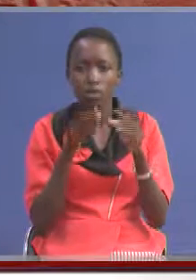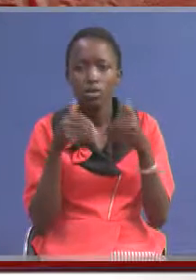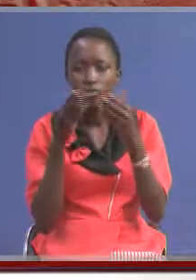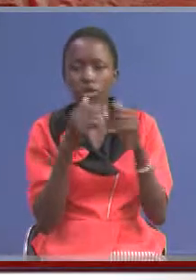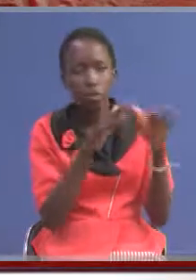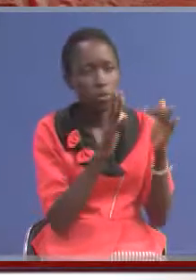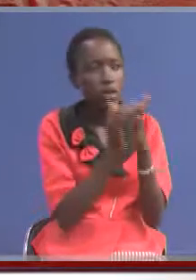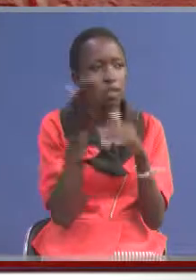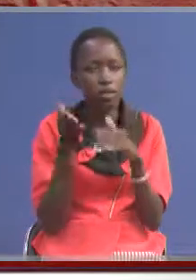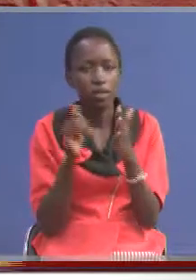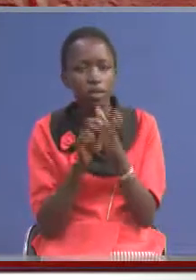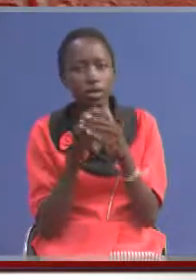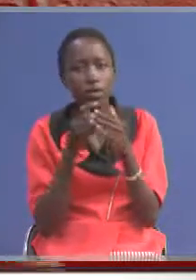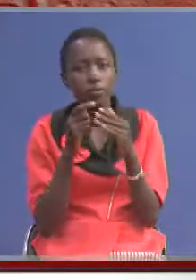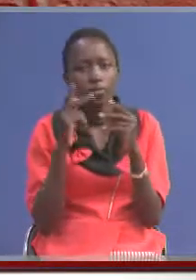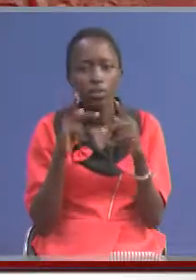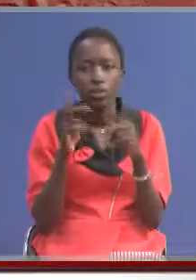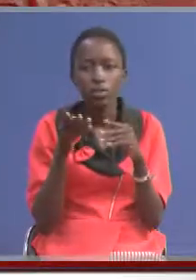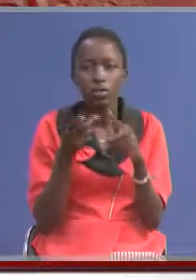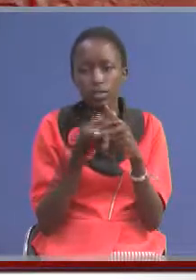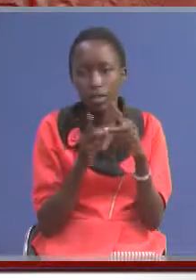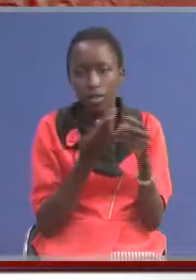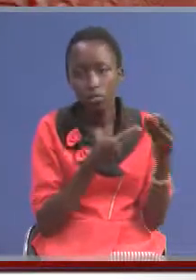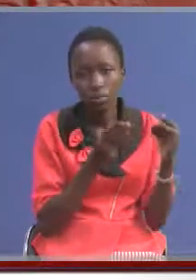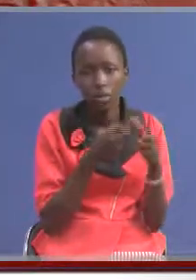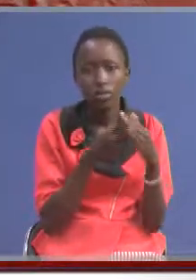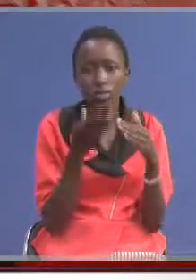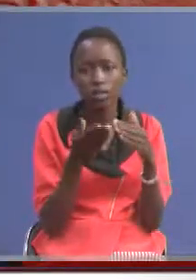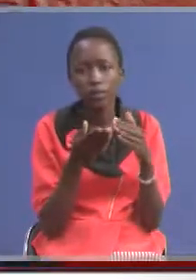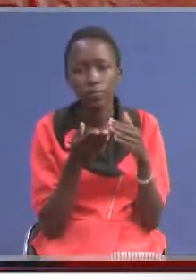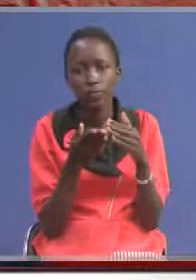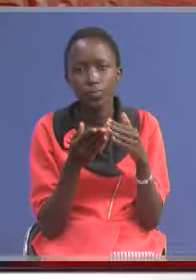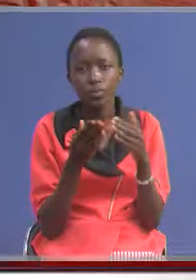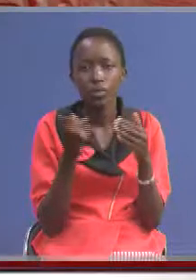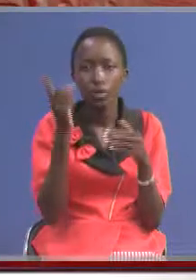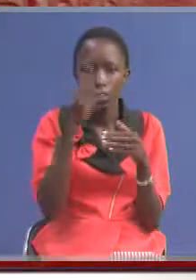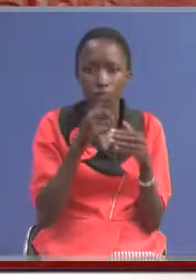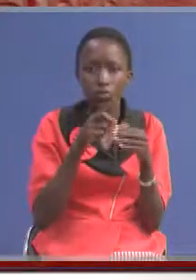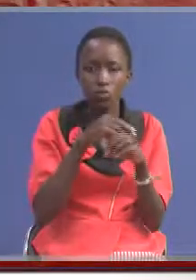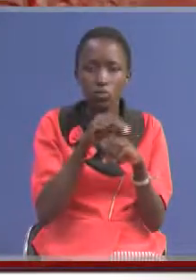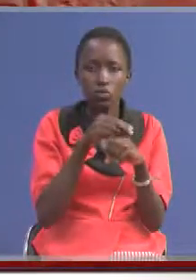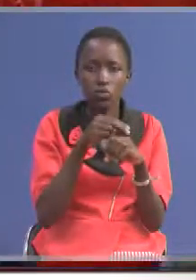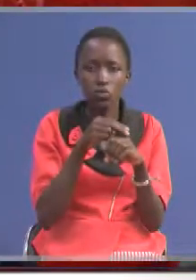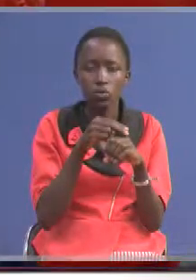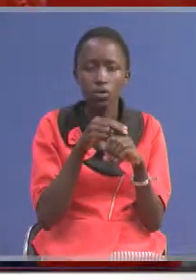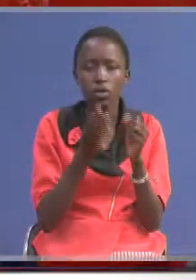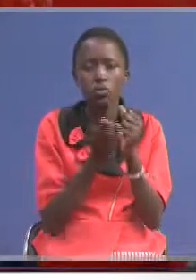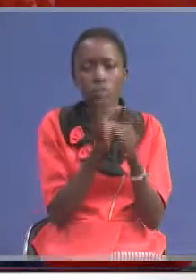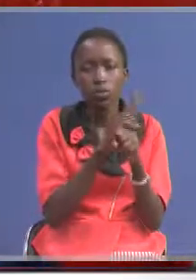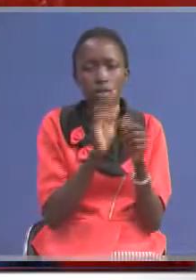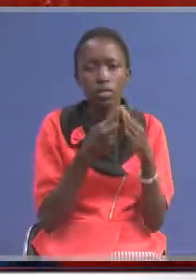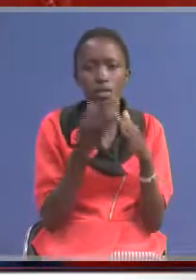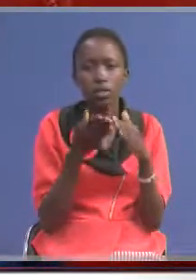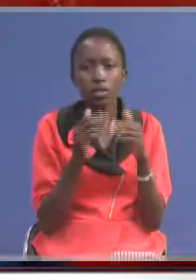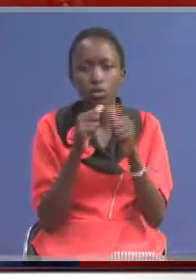out there is there's someone who invests and rolls out the towers and we come to national roam on them. On why